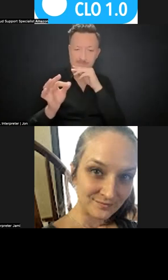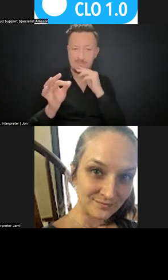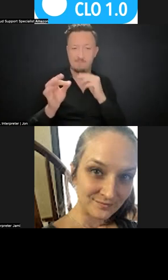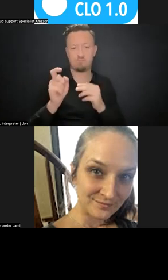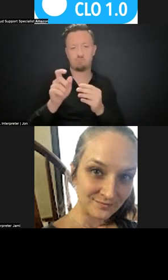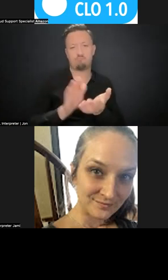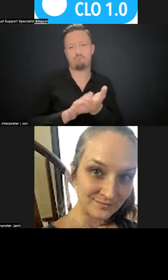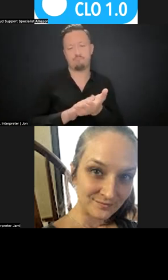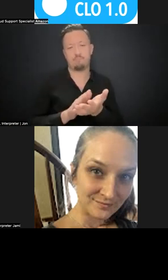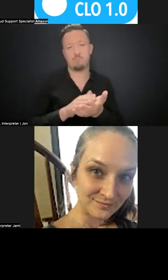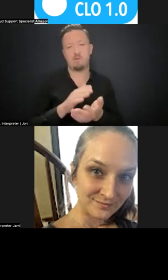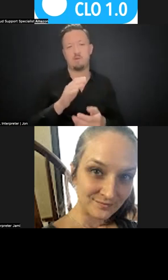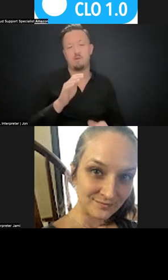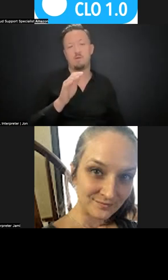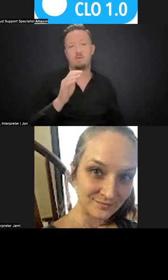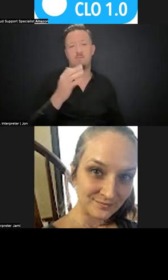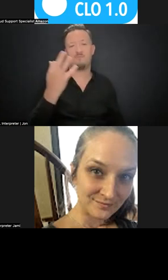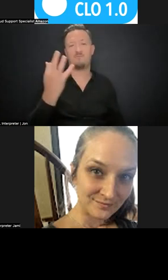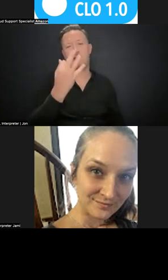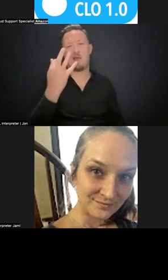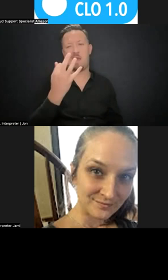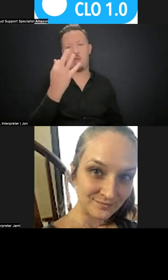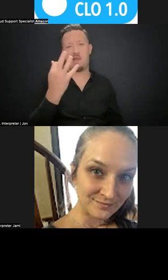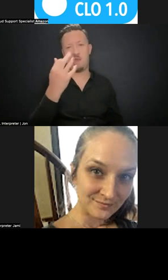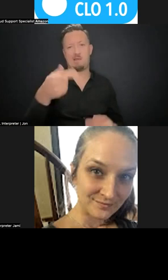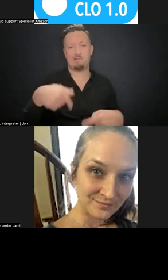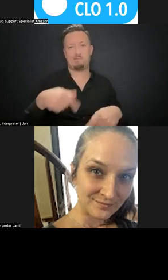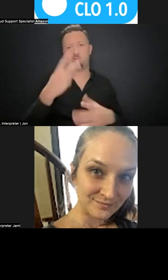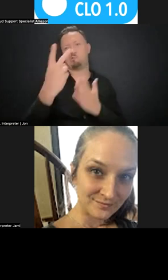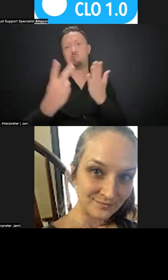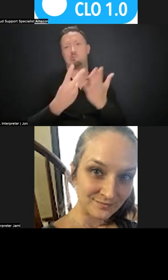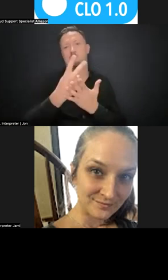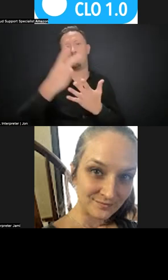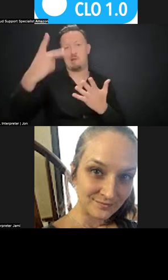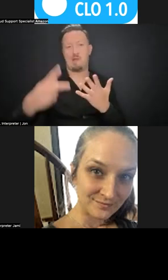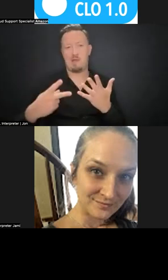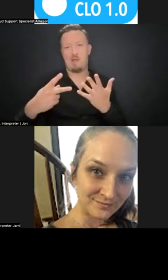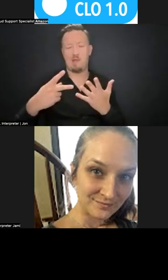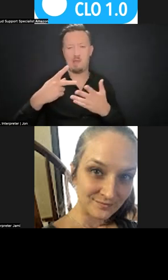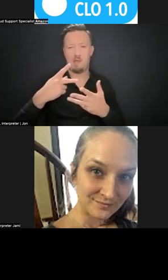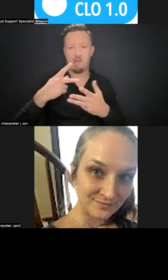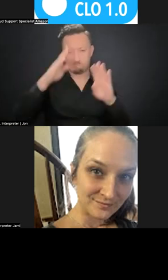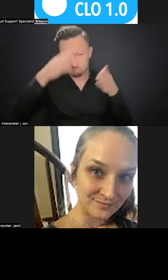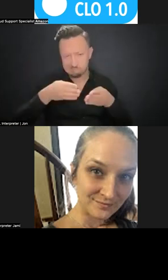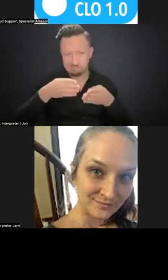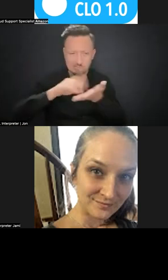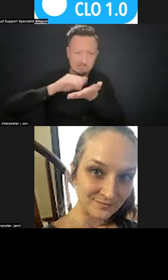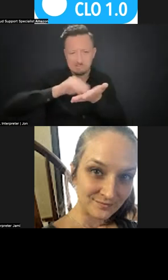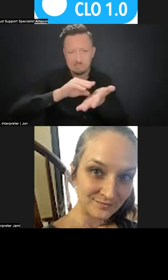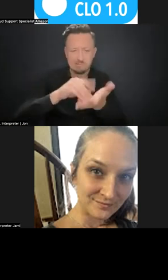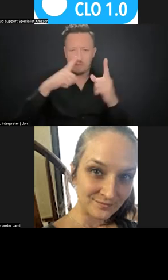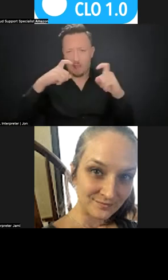on Friday this rigorous session that we covered for 2.5 hours or so on these